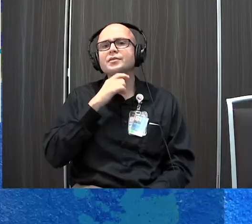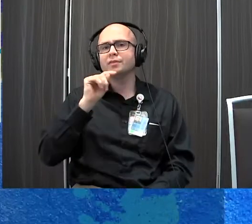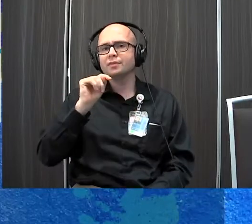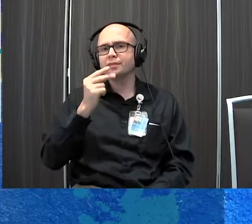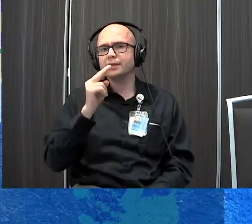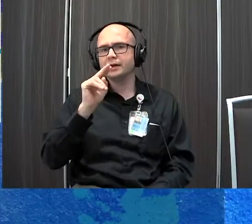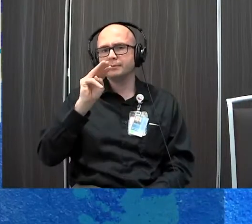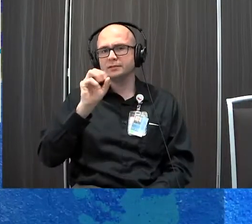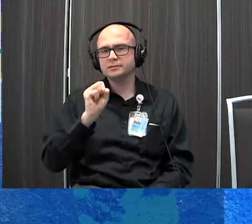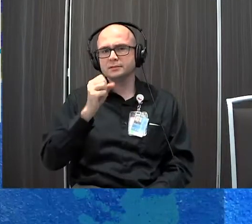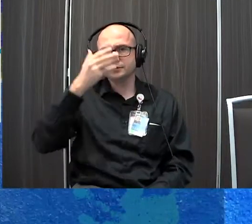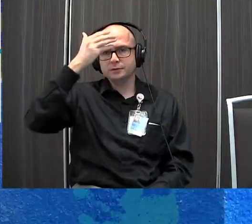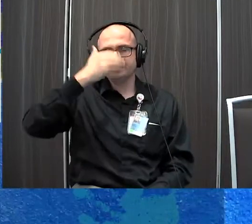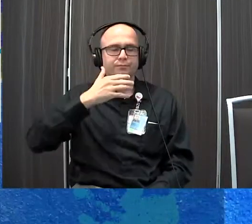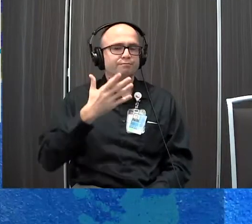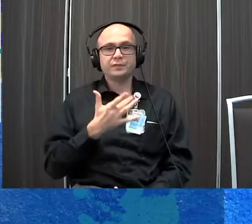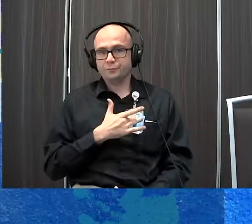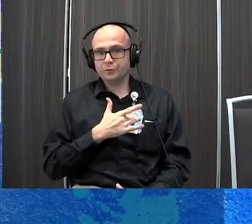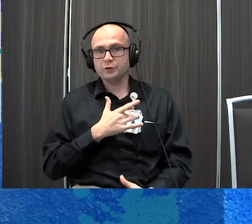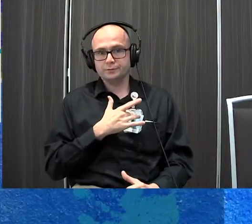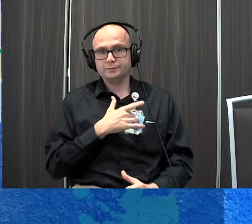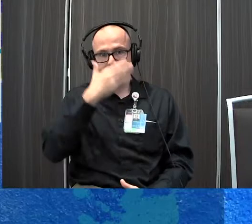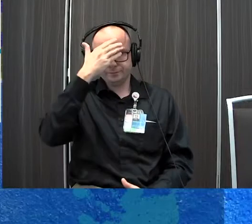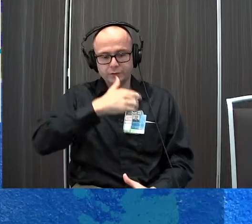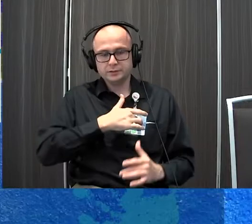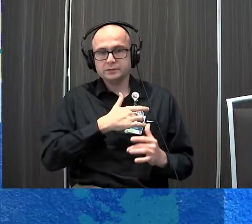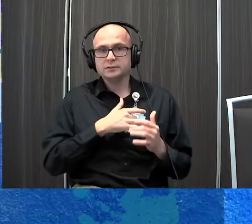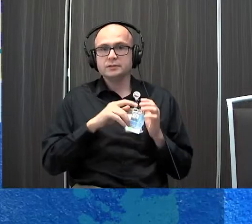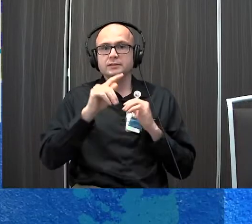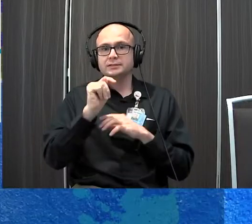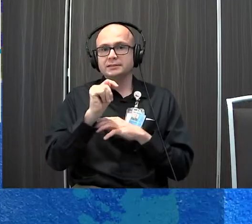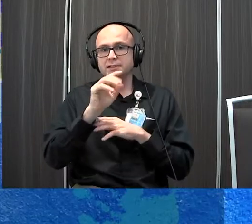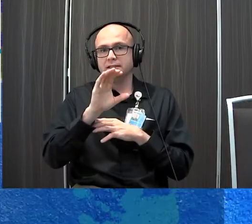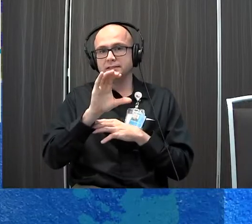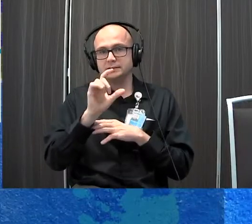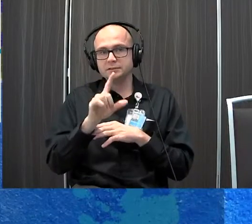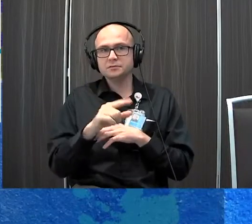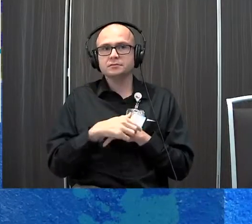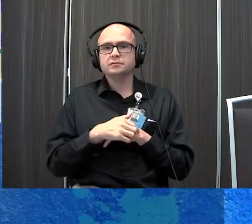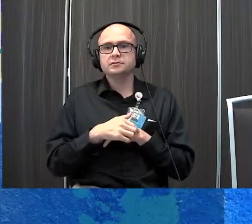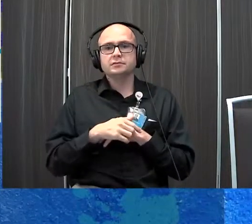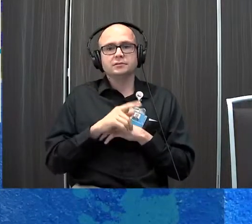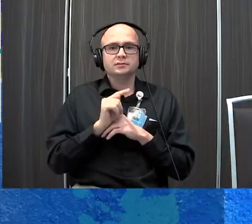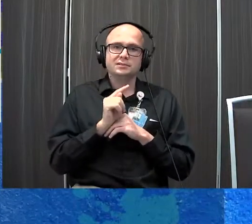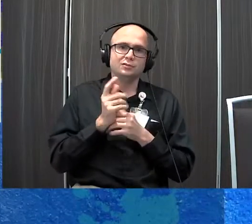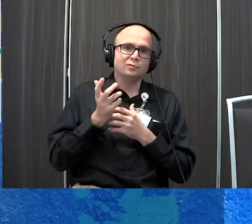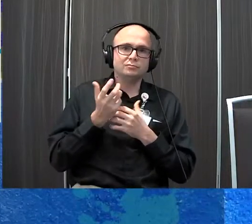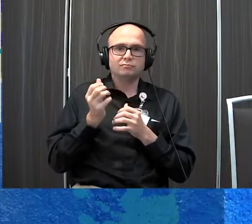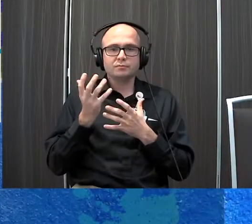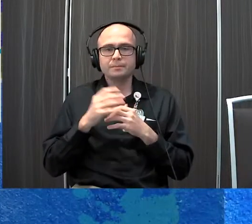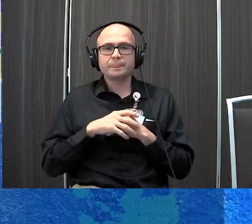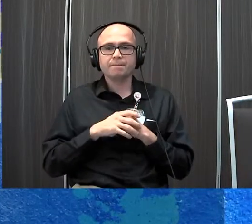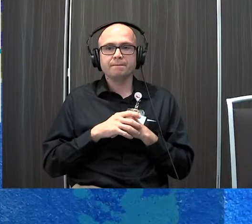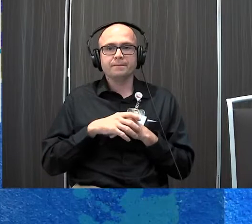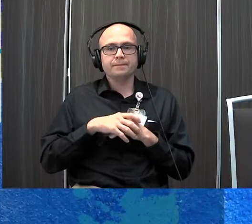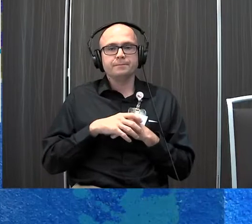organ that sits in front of the heart, and the T cells I call them T cell wannabes. The